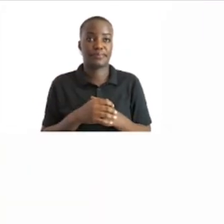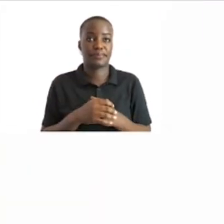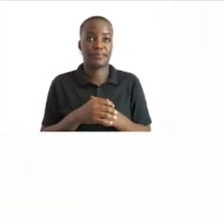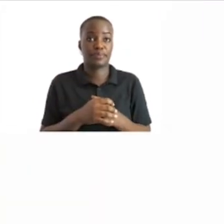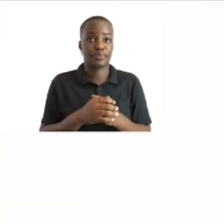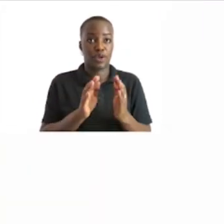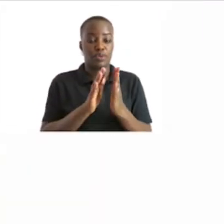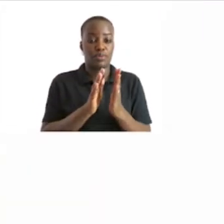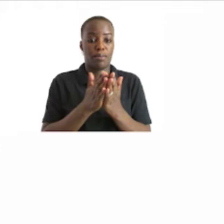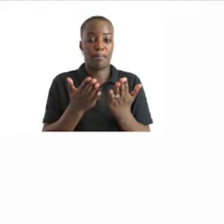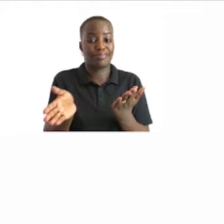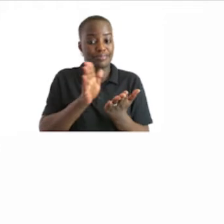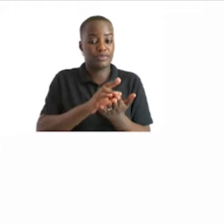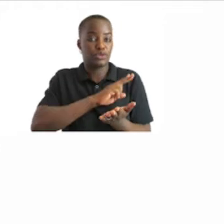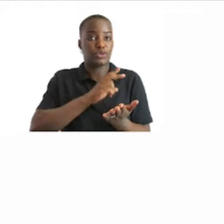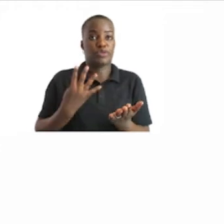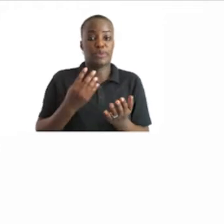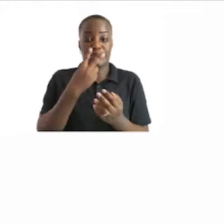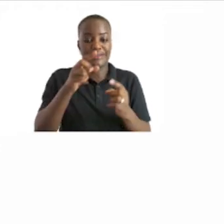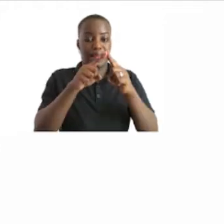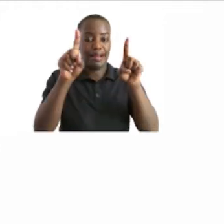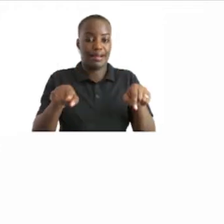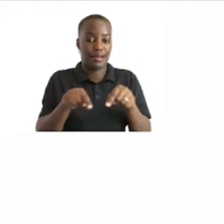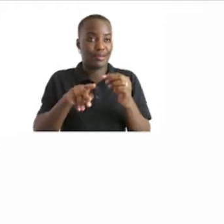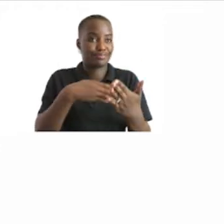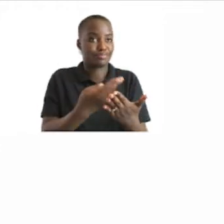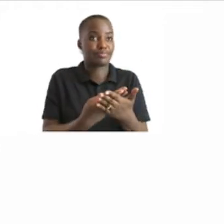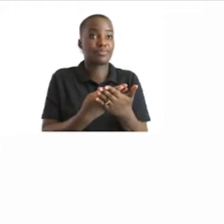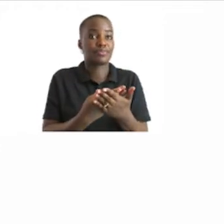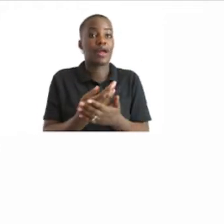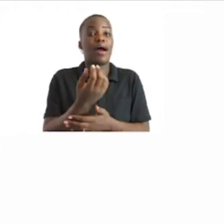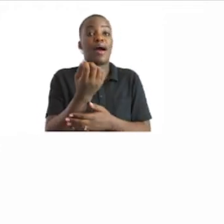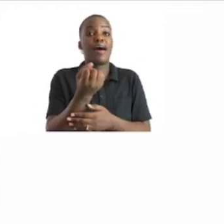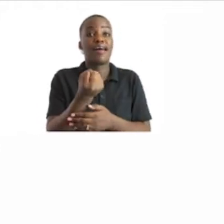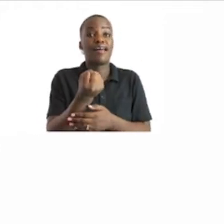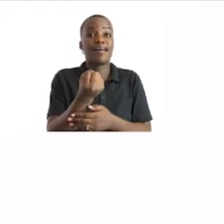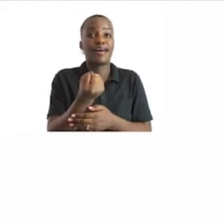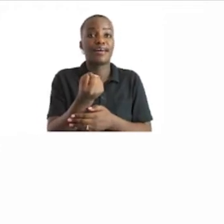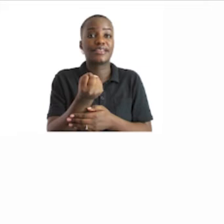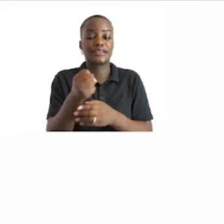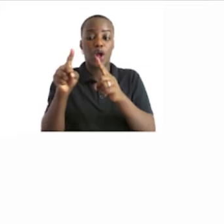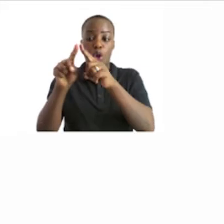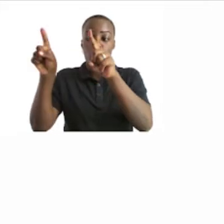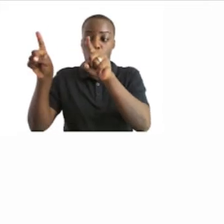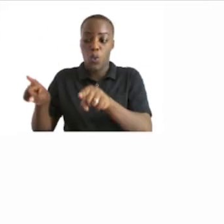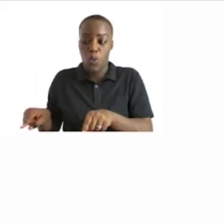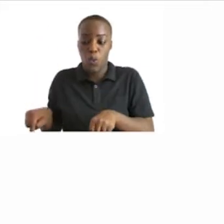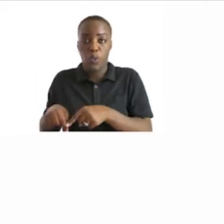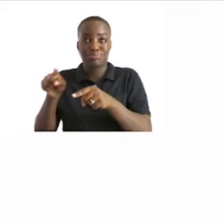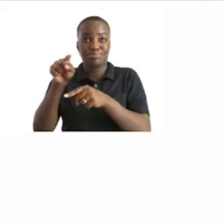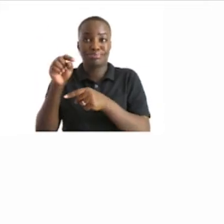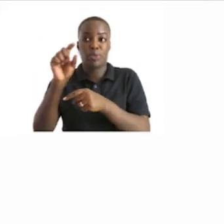On page 24, we can see some pictures. With these pictures, you can see that there is a